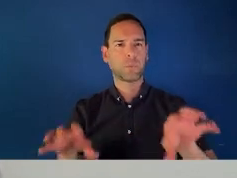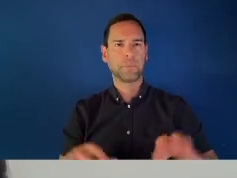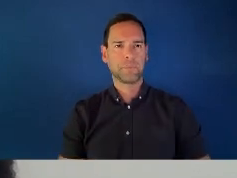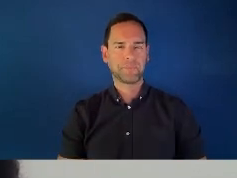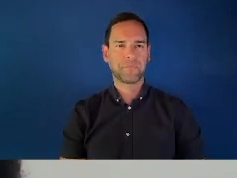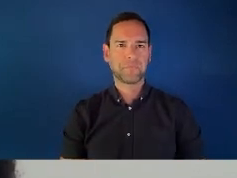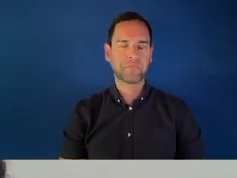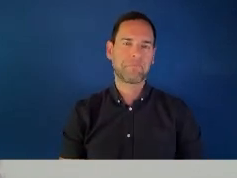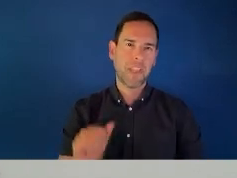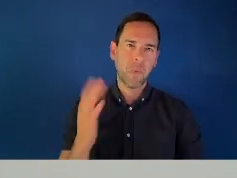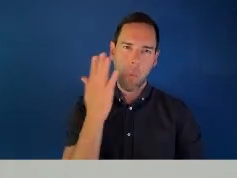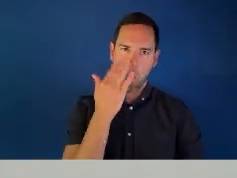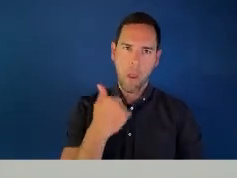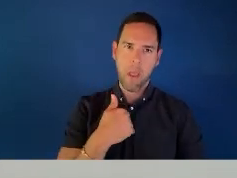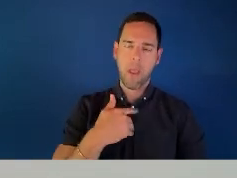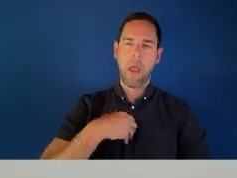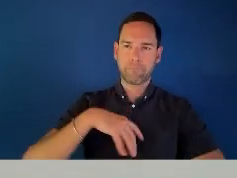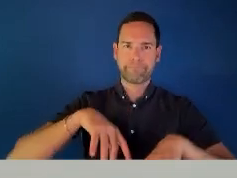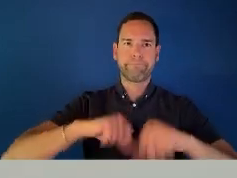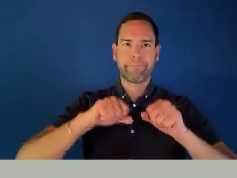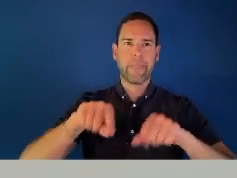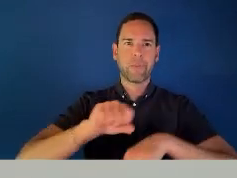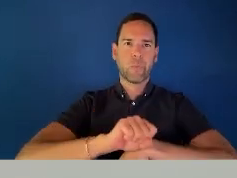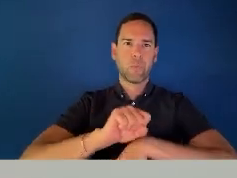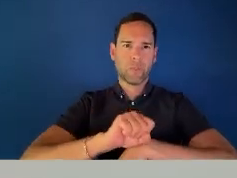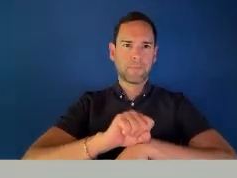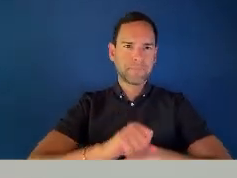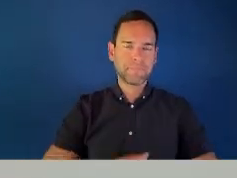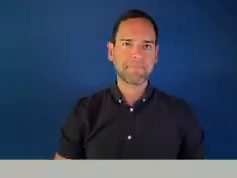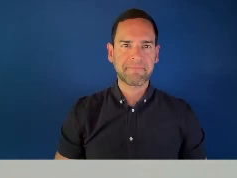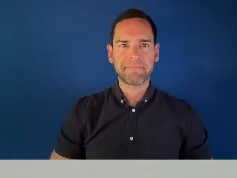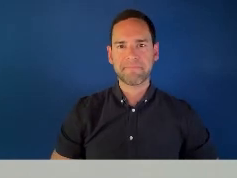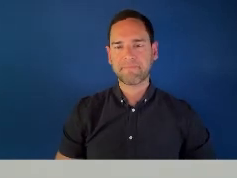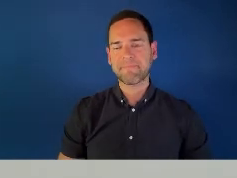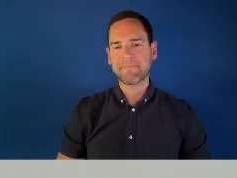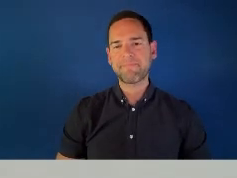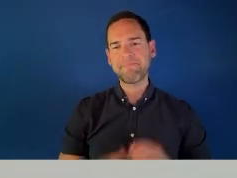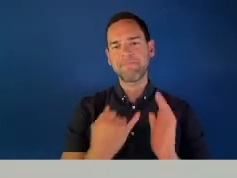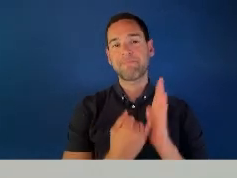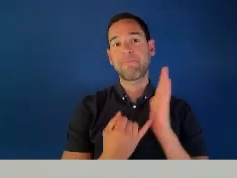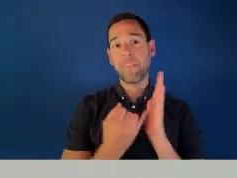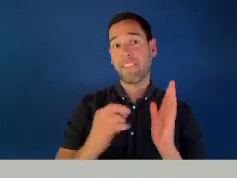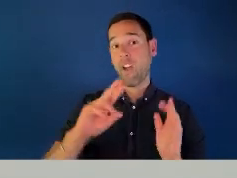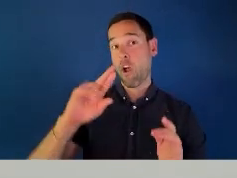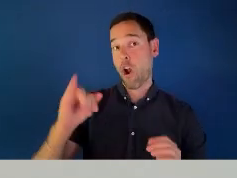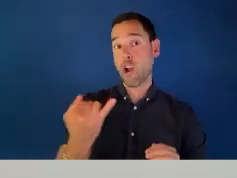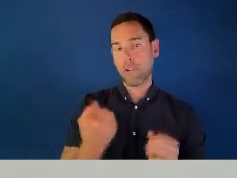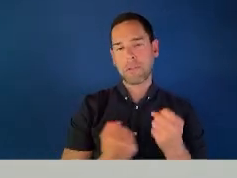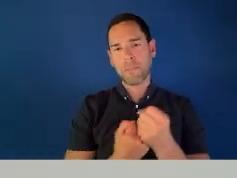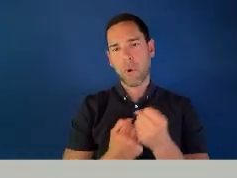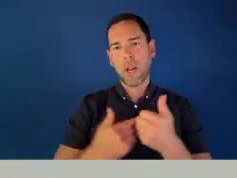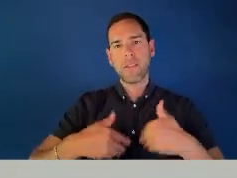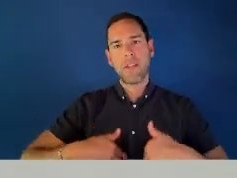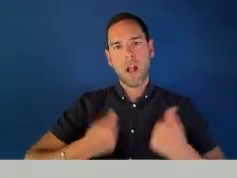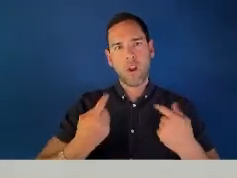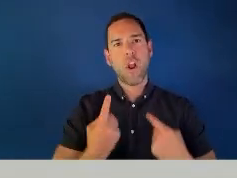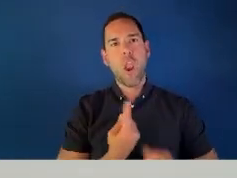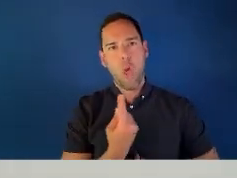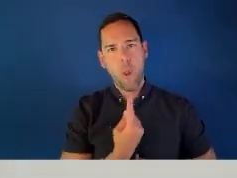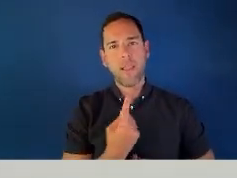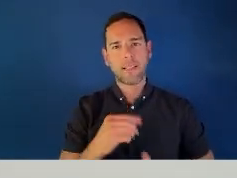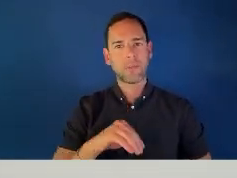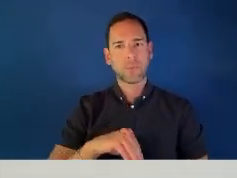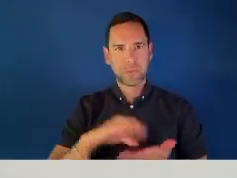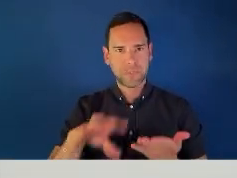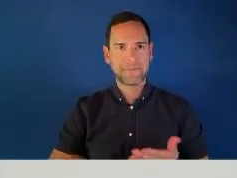Thank you, RJ, for sharing your story with us. You can find out more about them in the link in the description, as well as all of the other orgs that came together